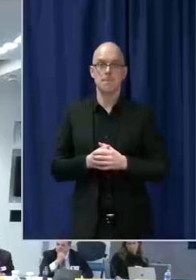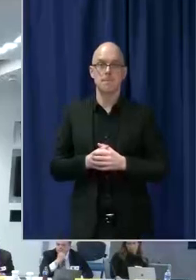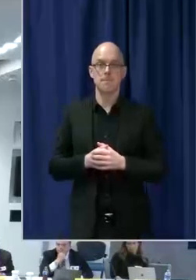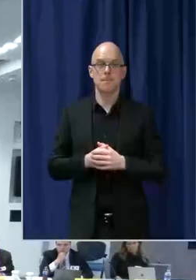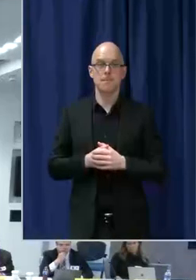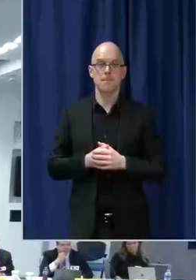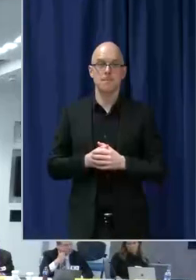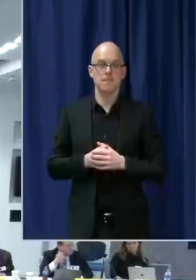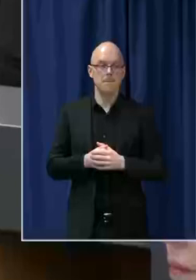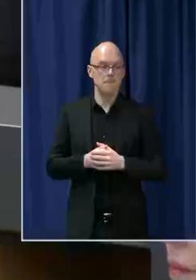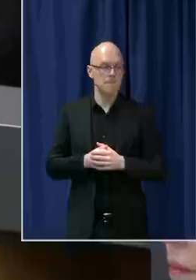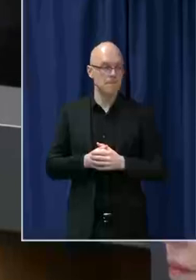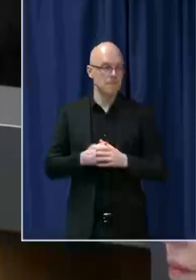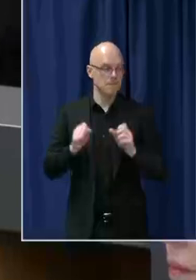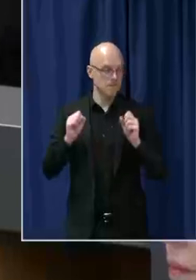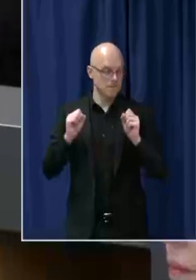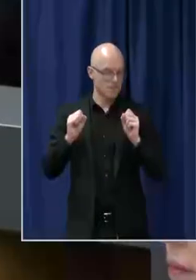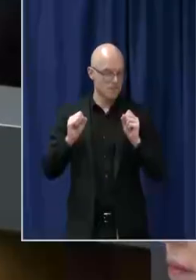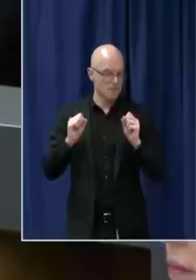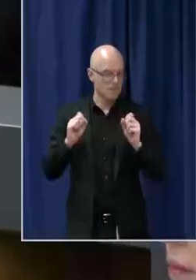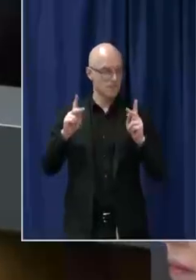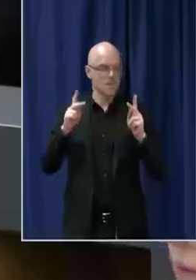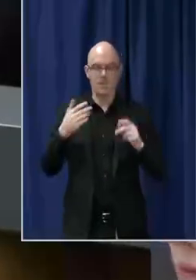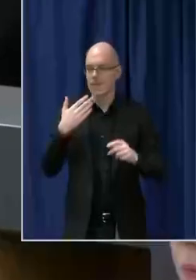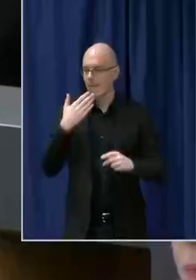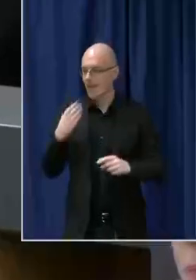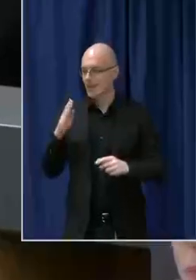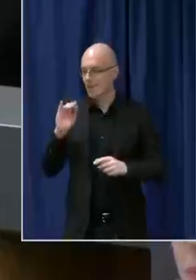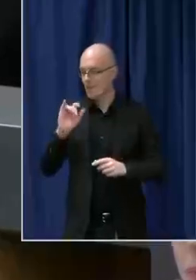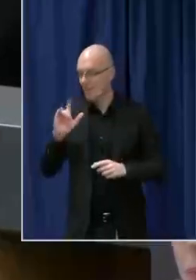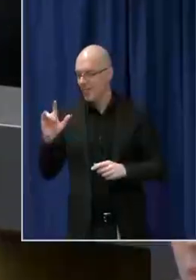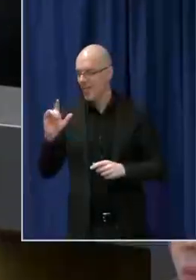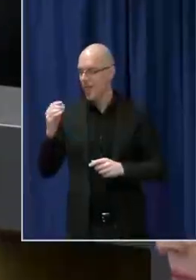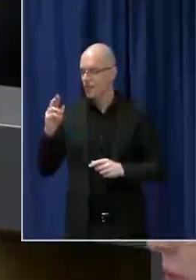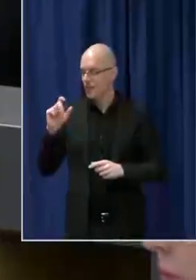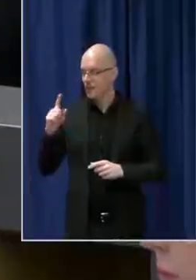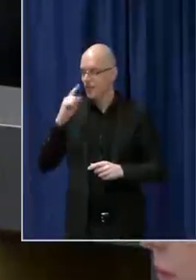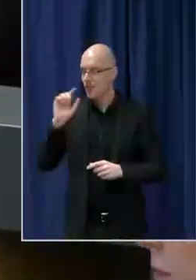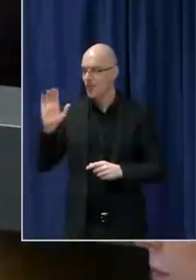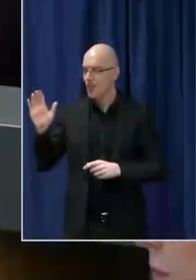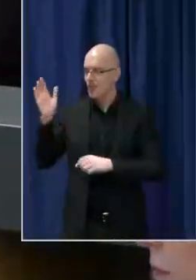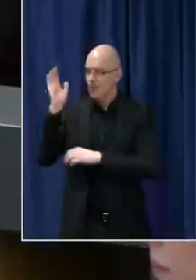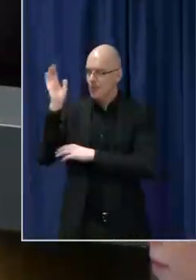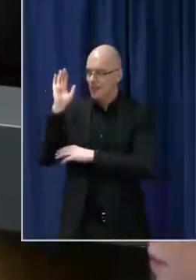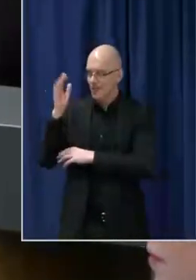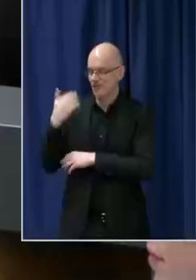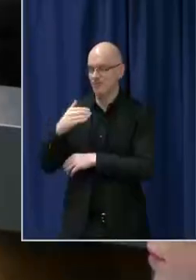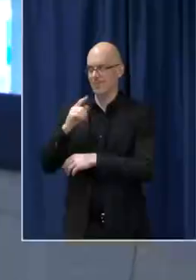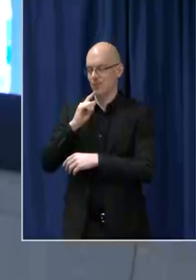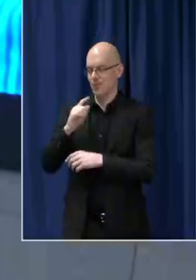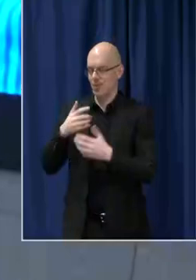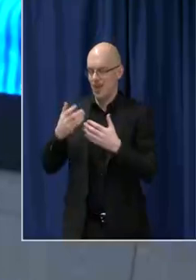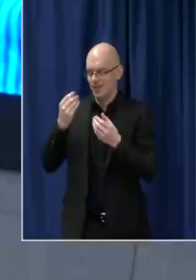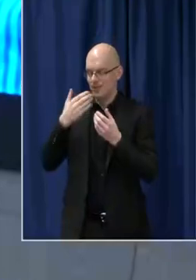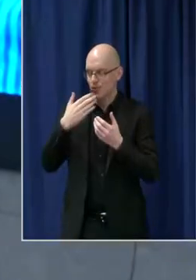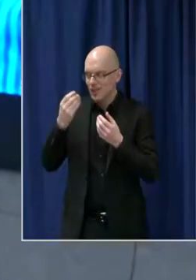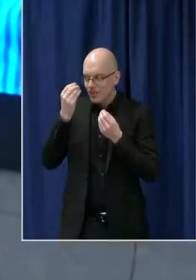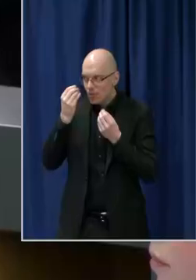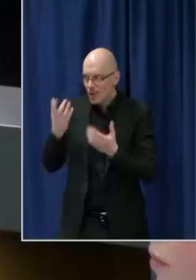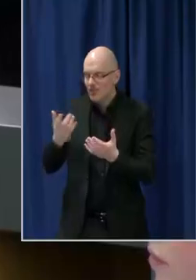All right. I want to thank Bill and Rachel for their presentation. Incredibly informative,